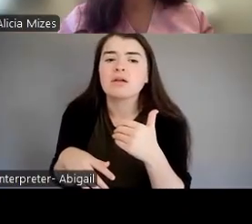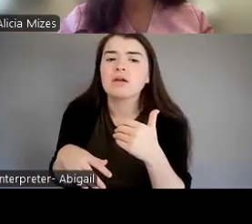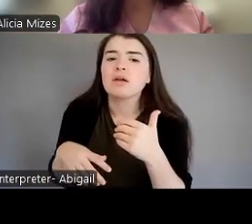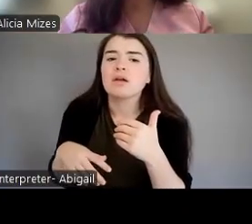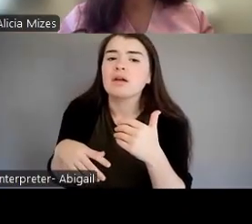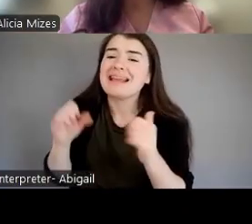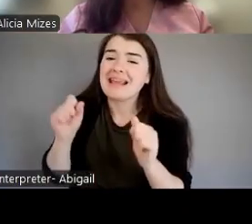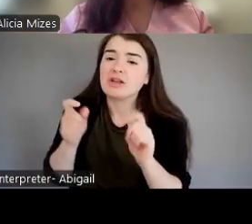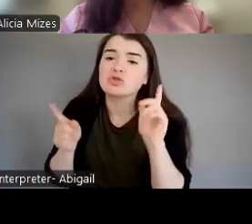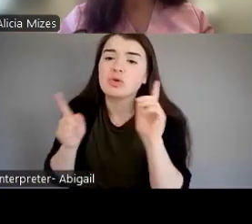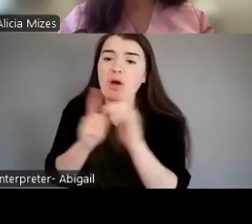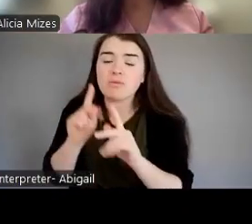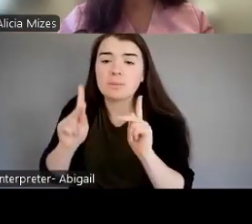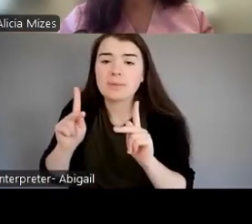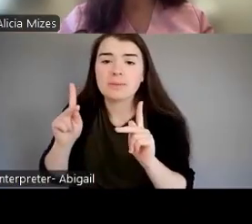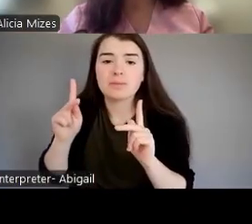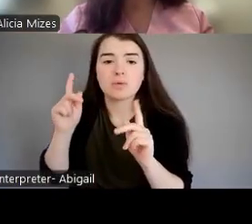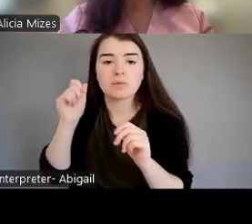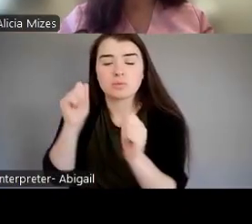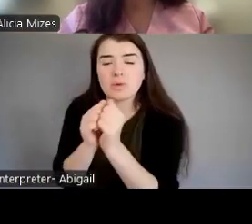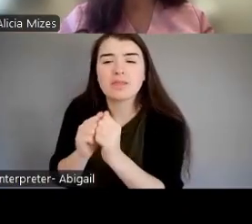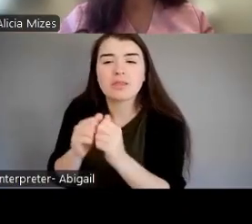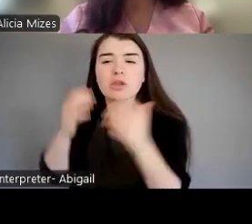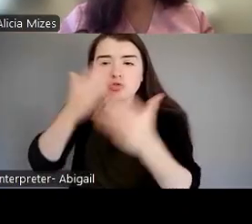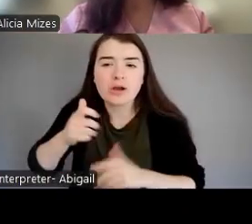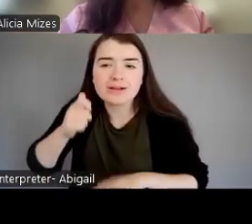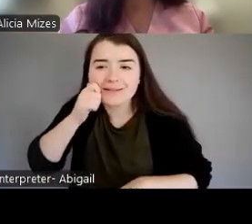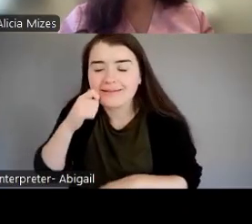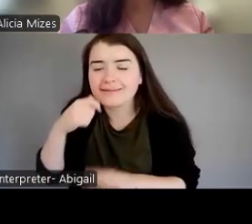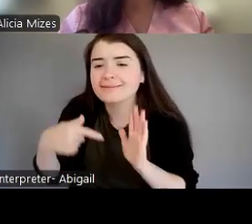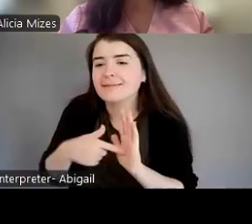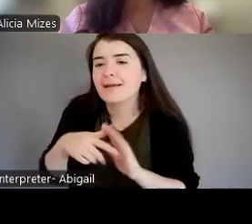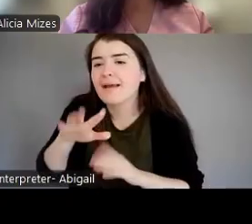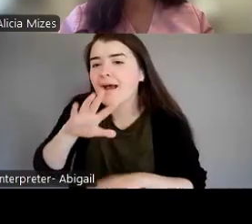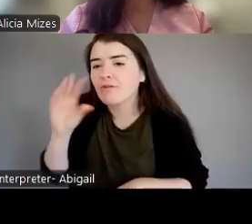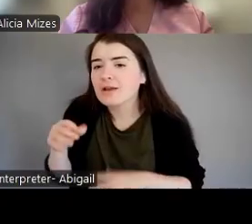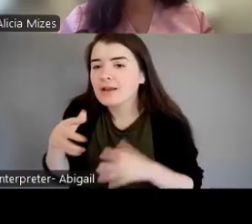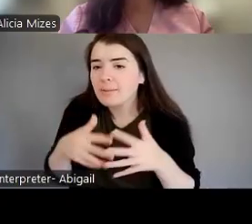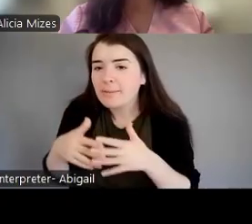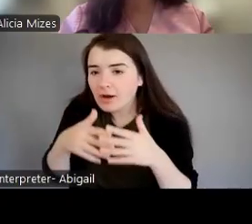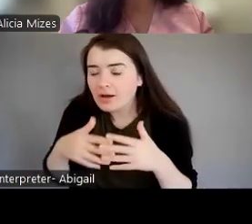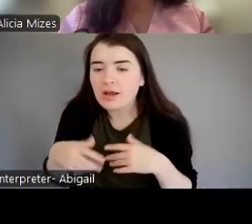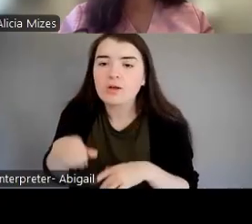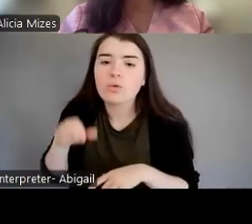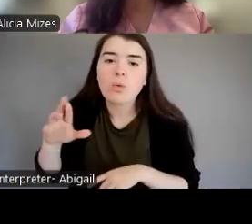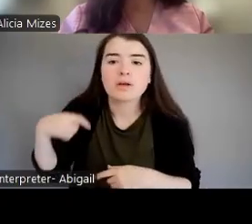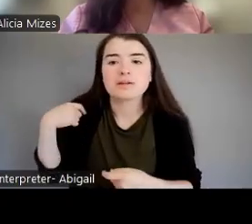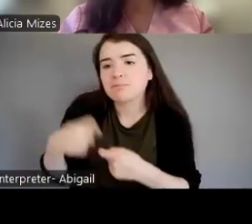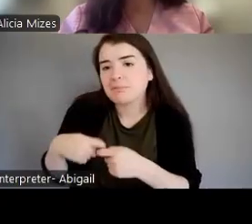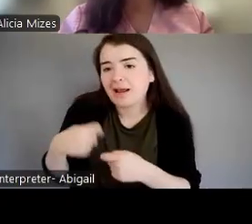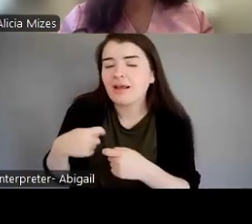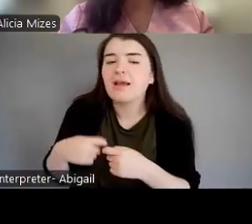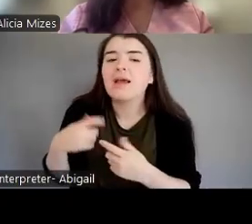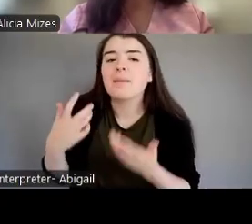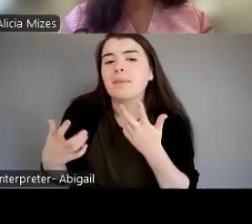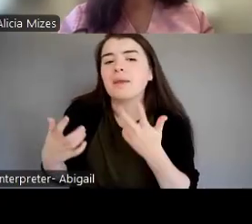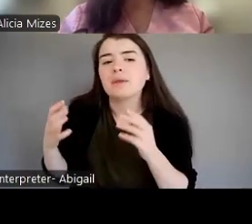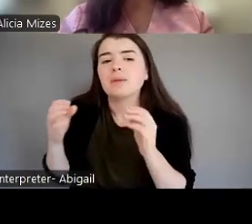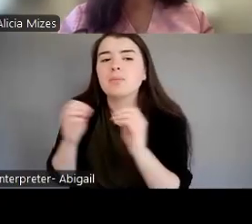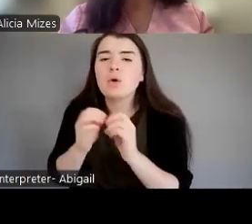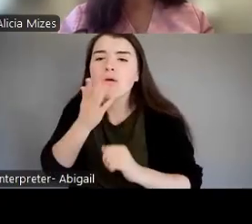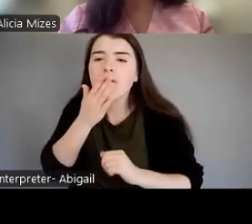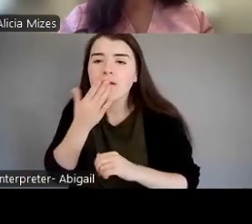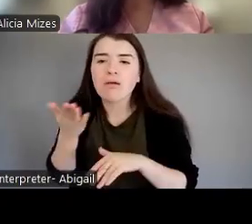as well. And in darker skin patients like African Americans or Hispanic patients, and more often can be the pigmented type. The biggest